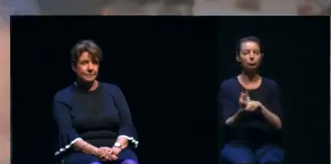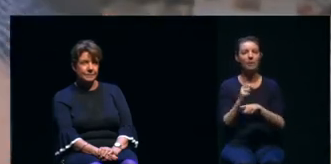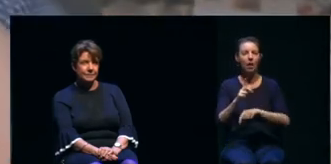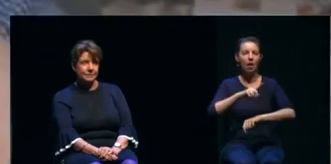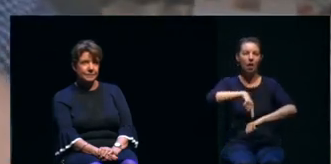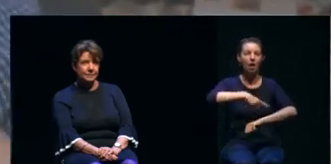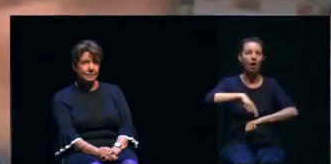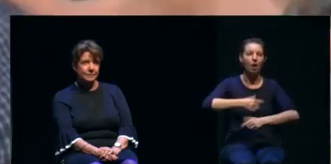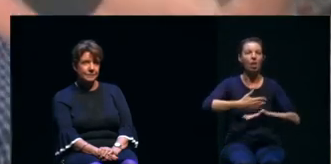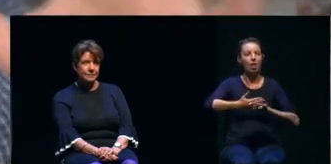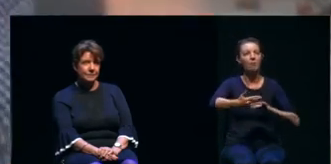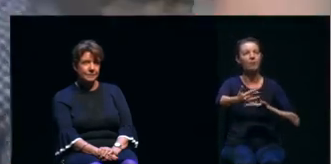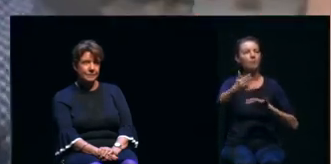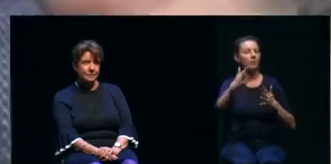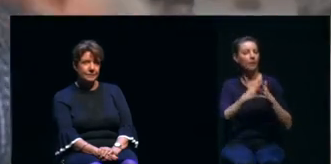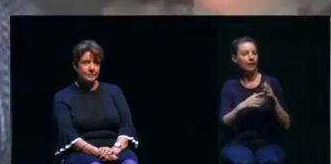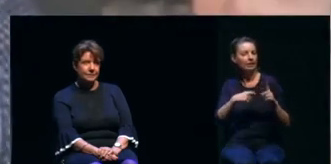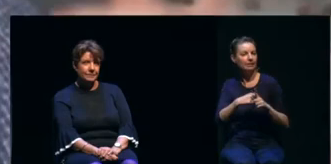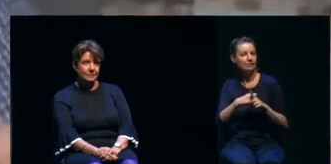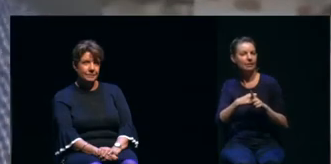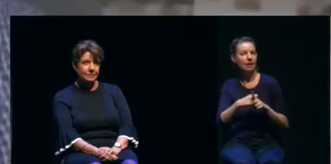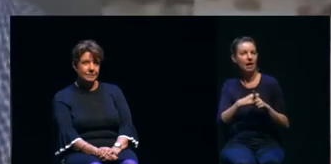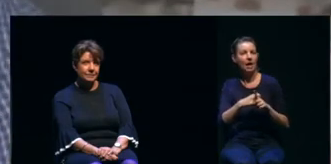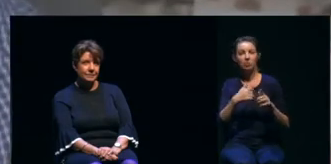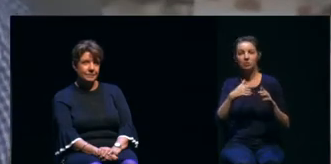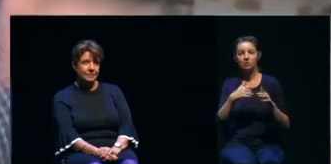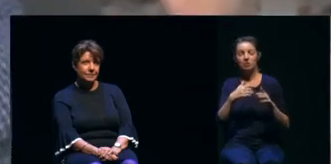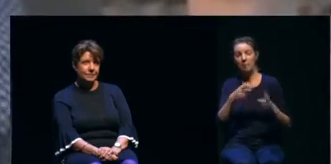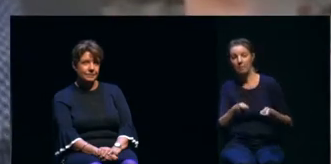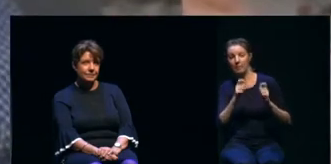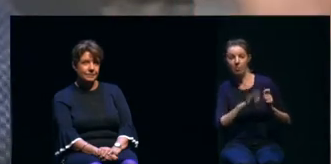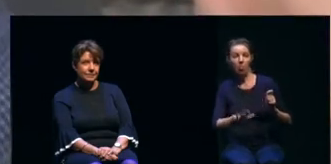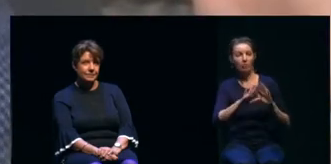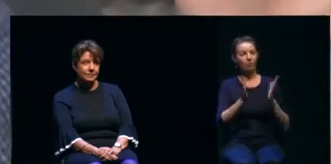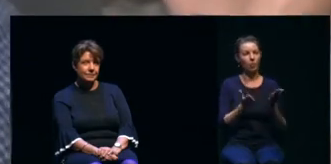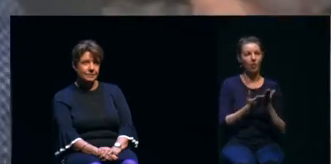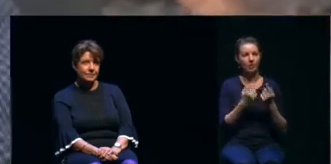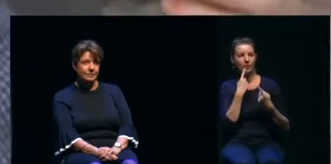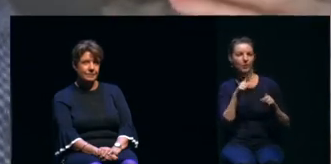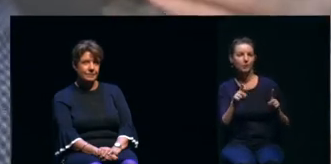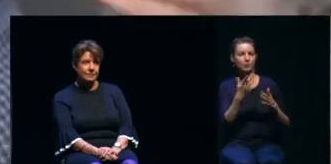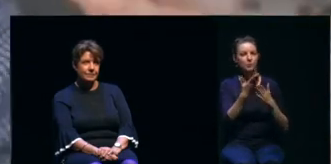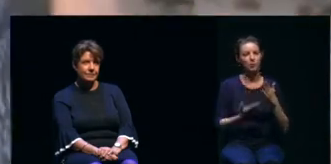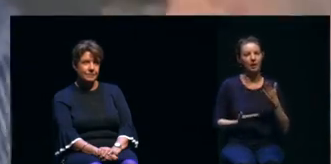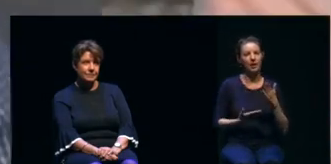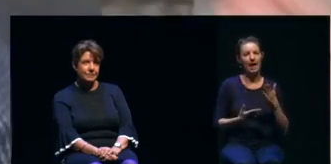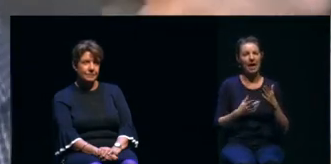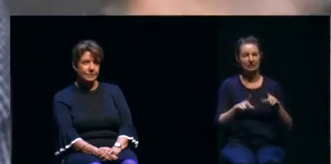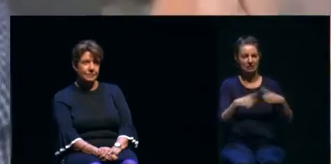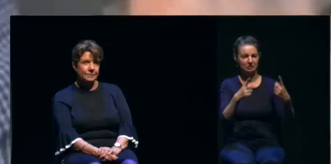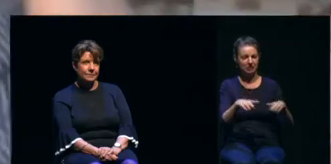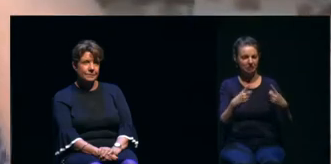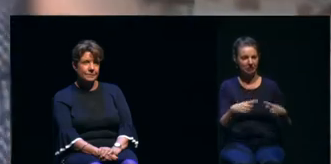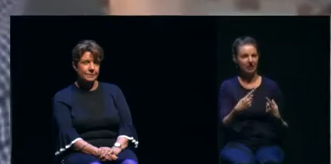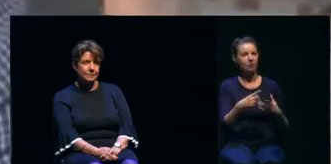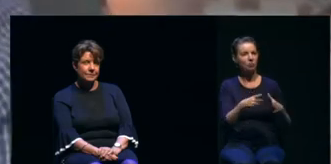weeks. I got thousands of replies. It got picked up as a news story around the world. And the replies ranged from things that were ostensibly